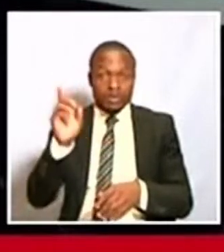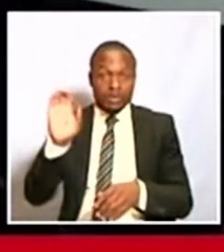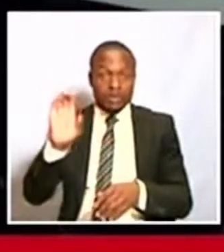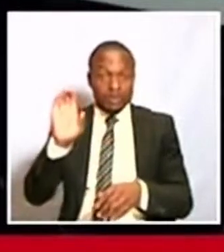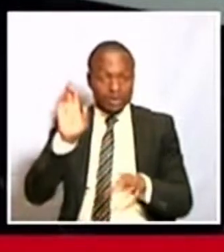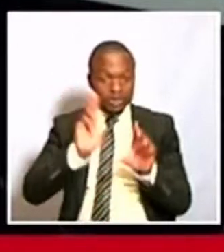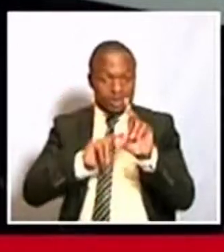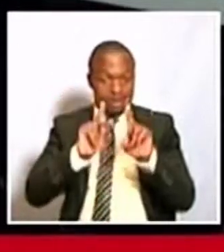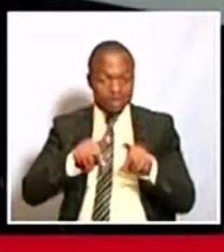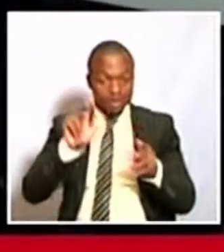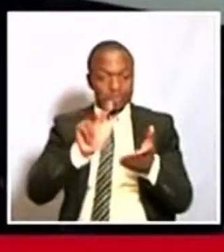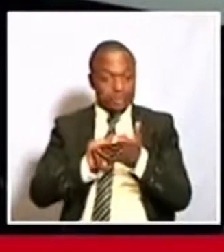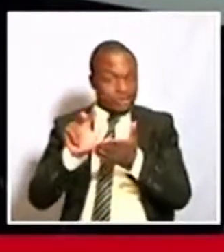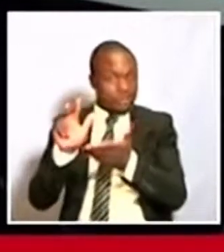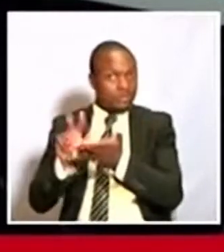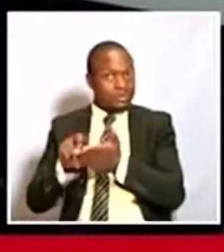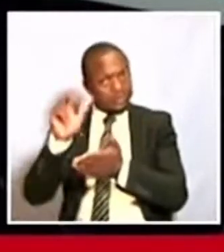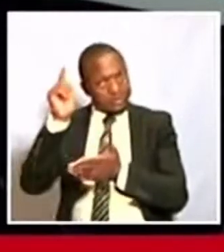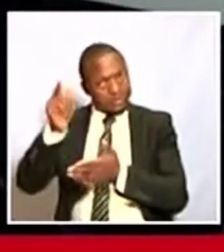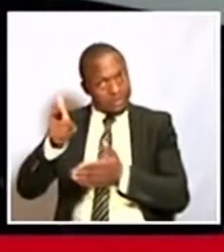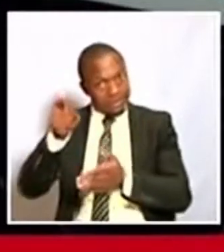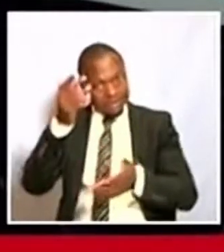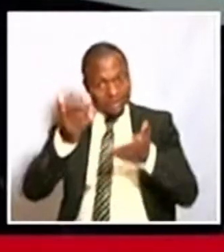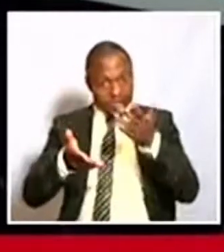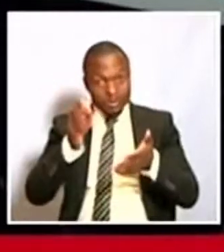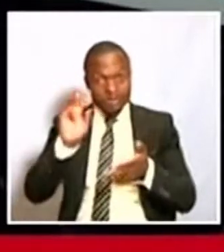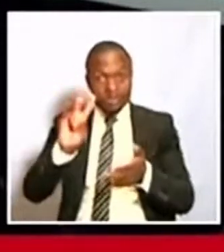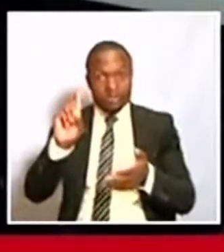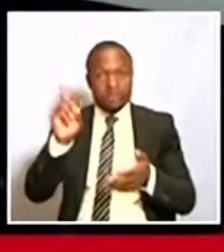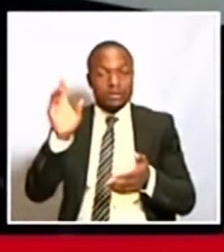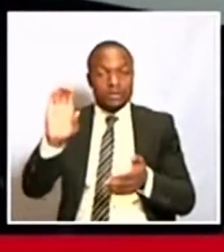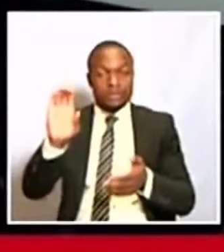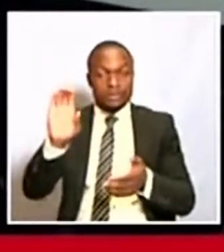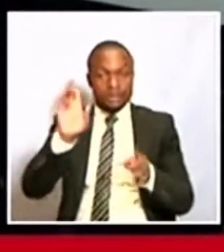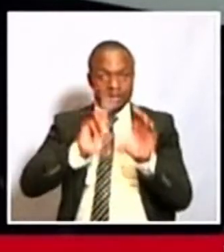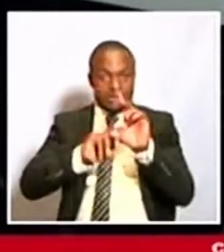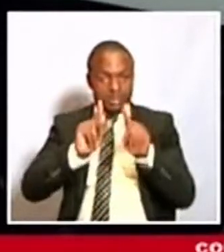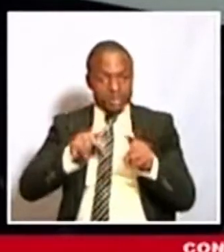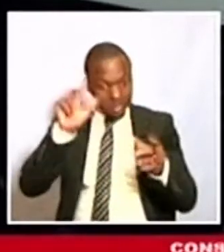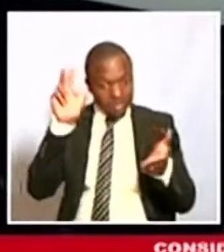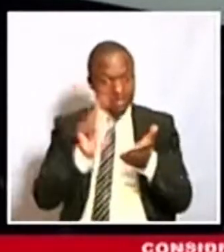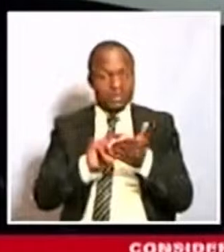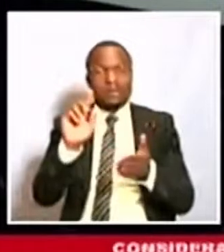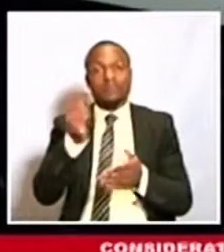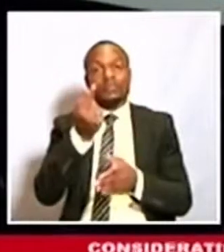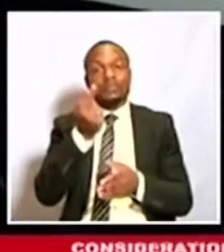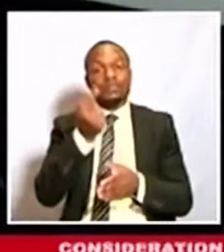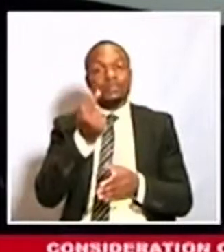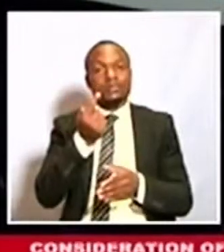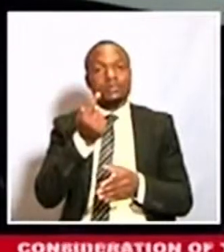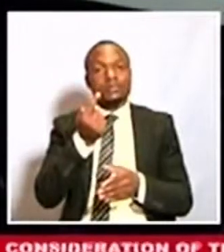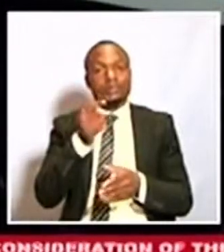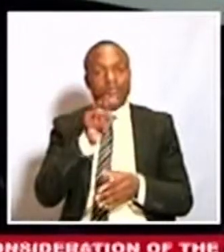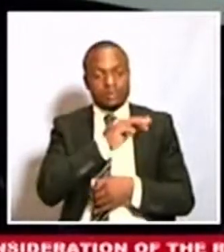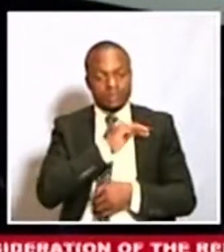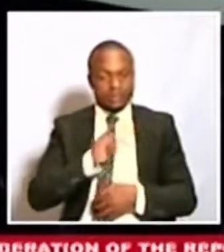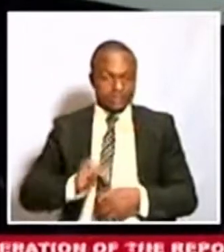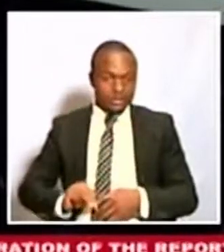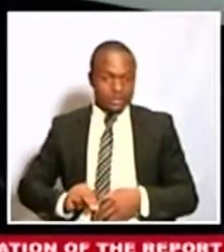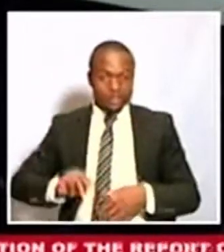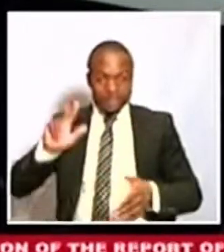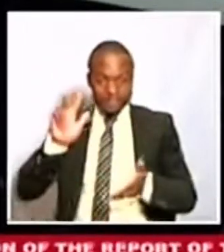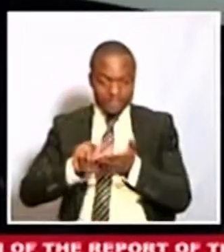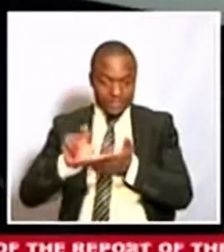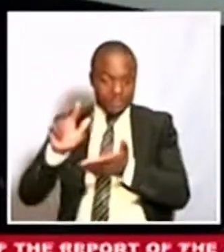chairperson signing later, or the Ward Development chairperson signs first and then the members sign at